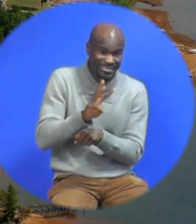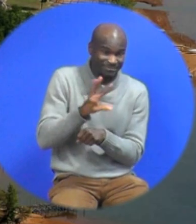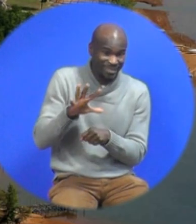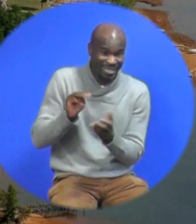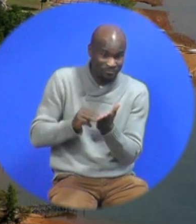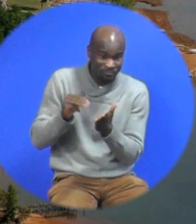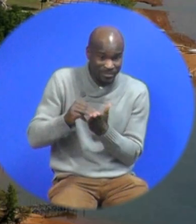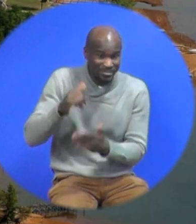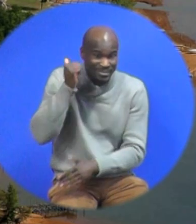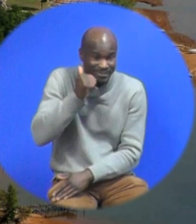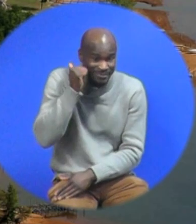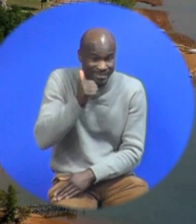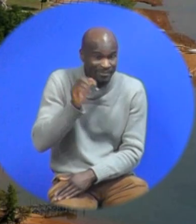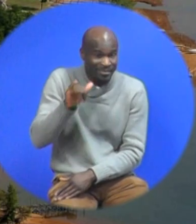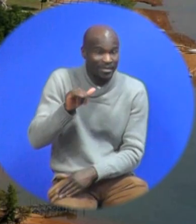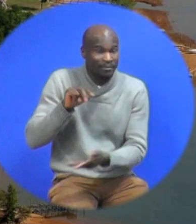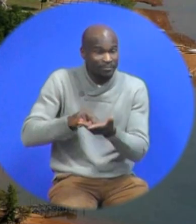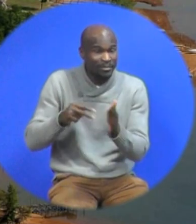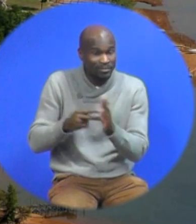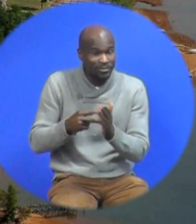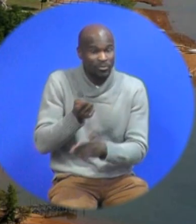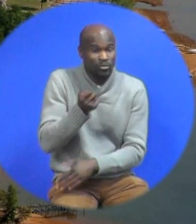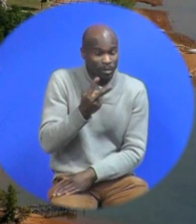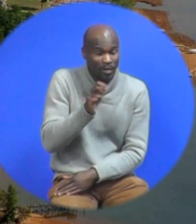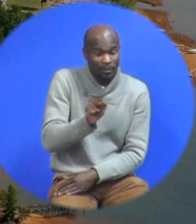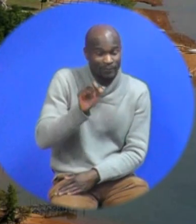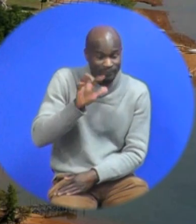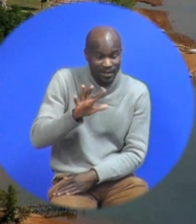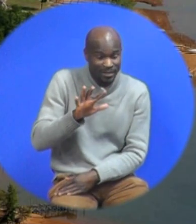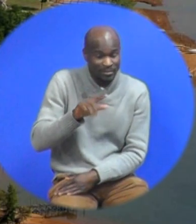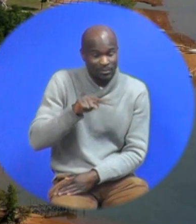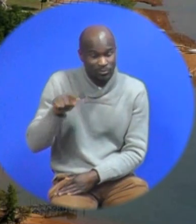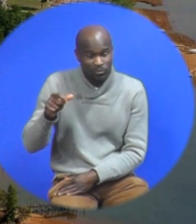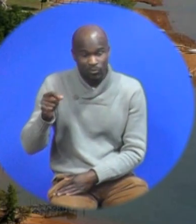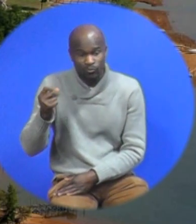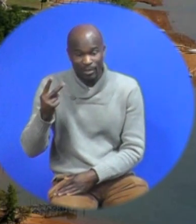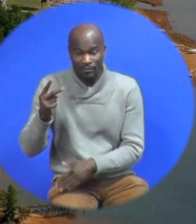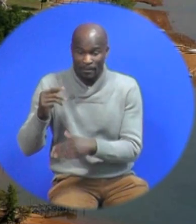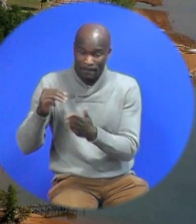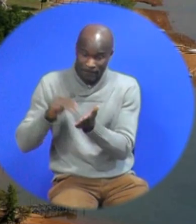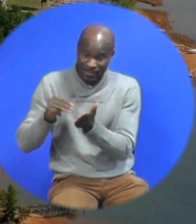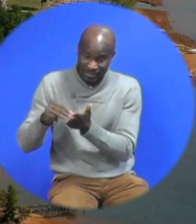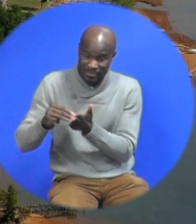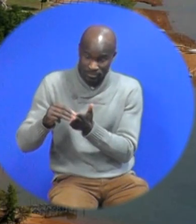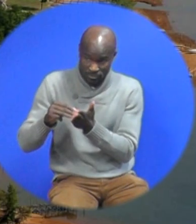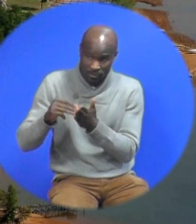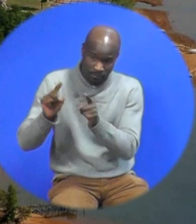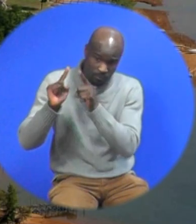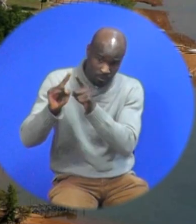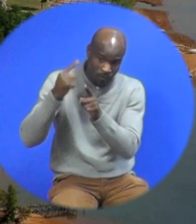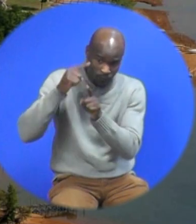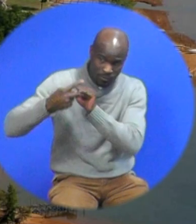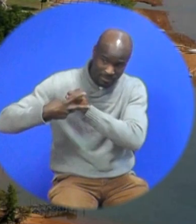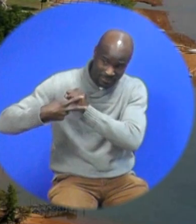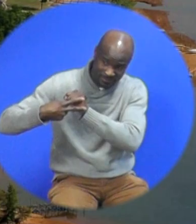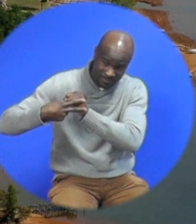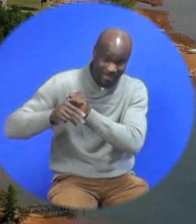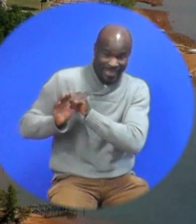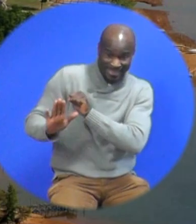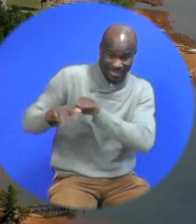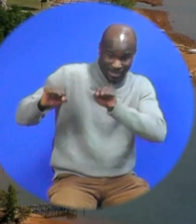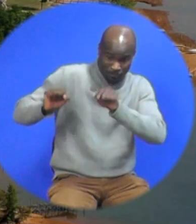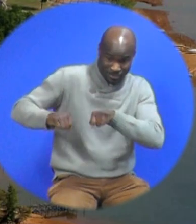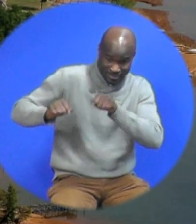that equates to about a 12.5 to 25 million gallon conservation target, and their potential IBT